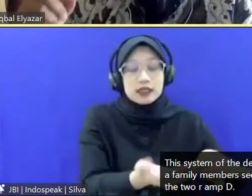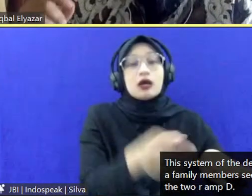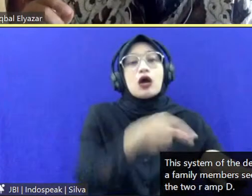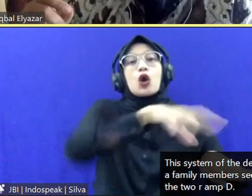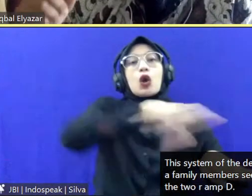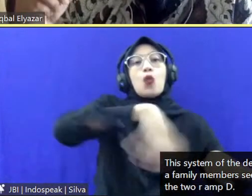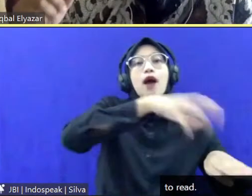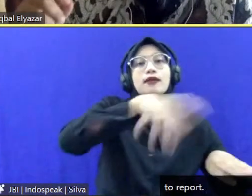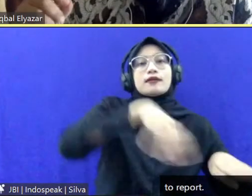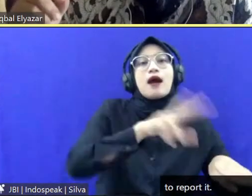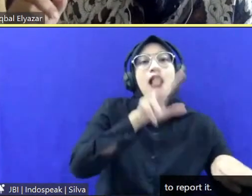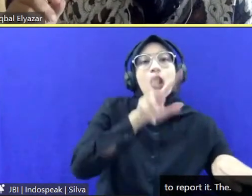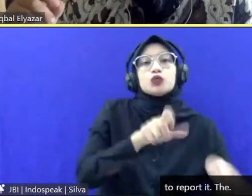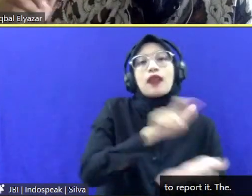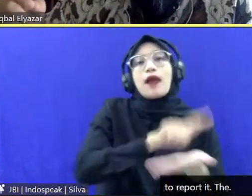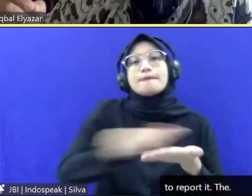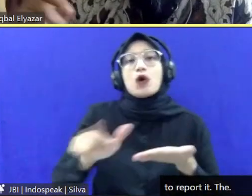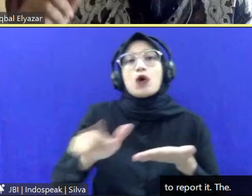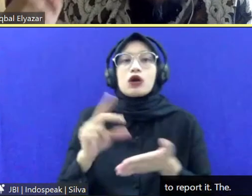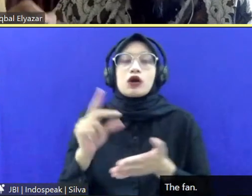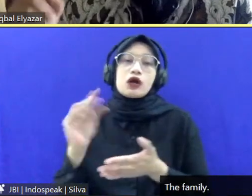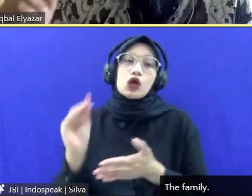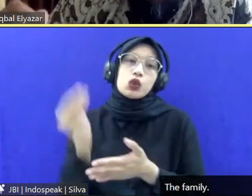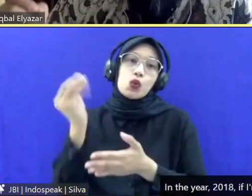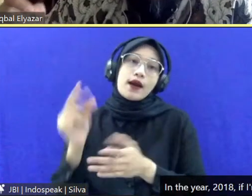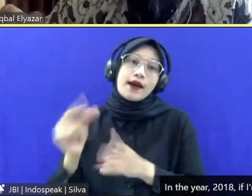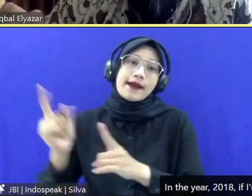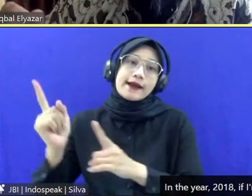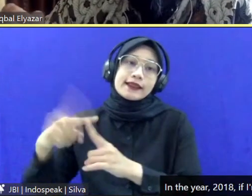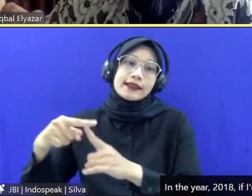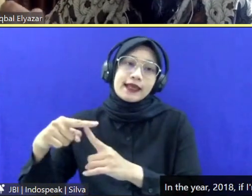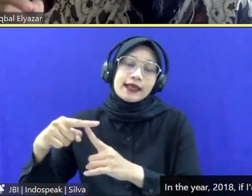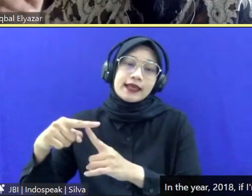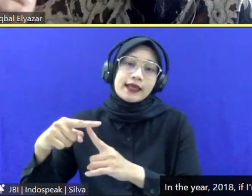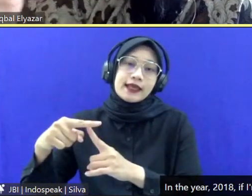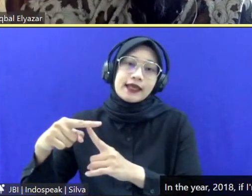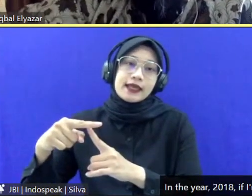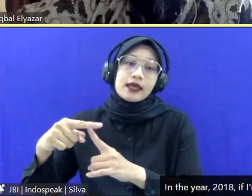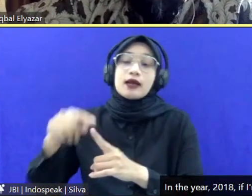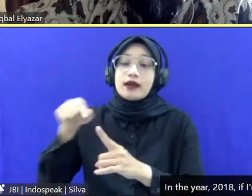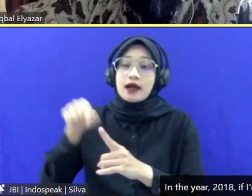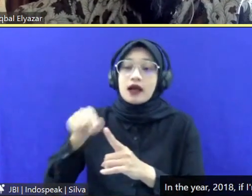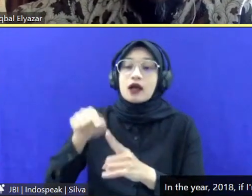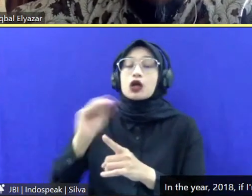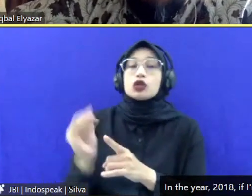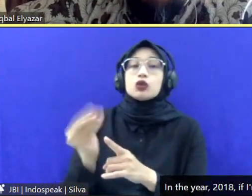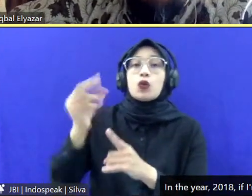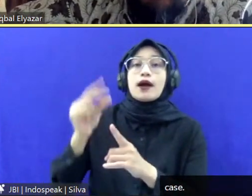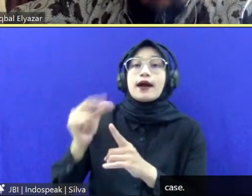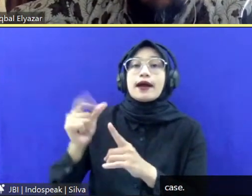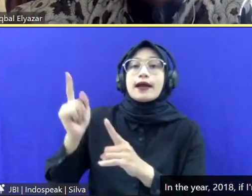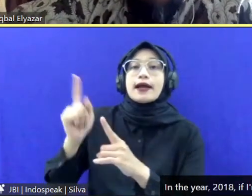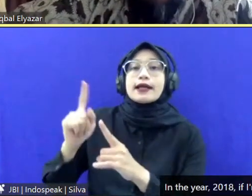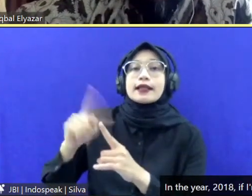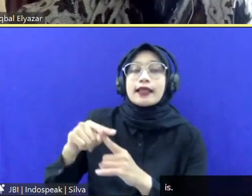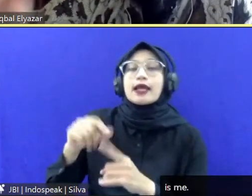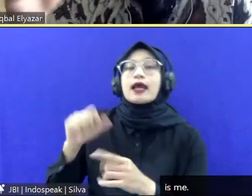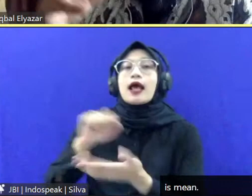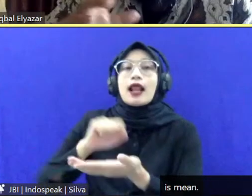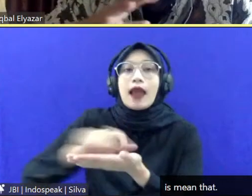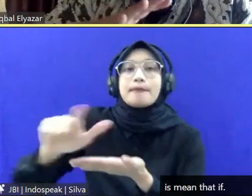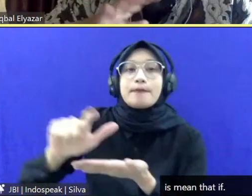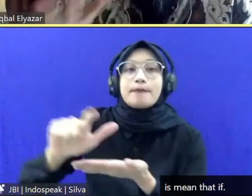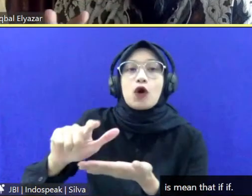to report it, the family, to report the event to the local civil death registration. It means that